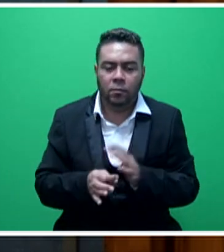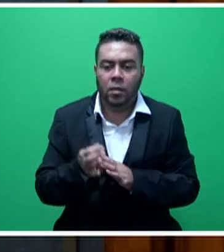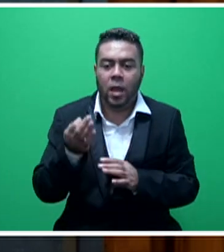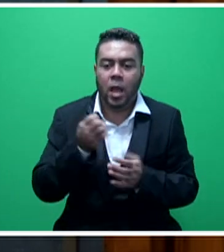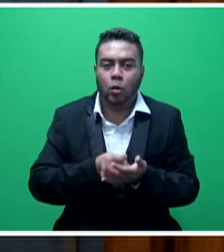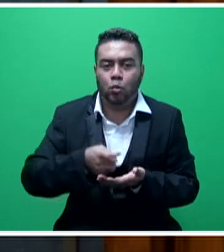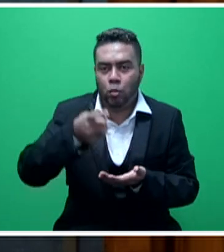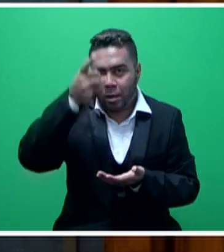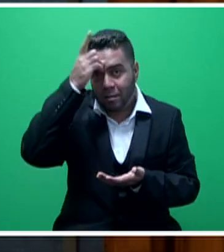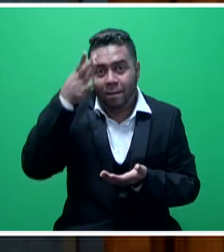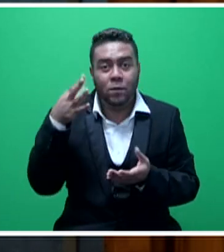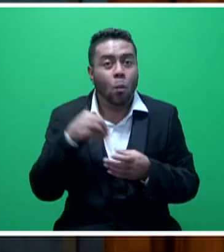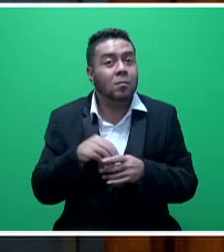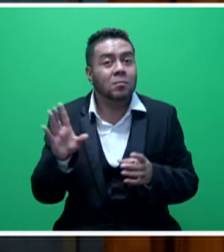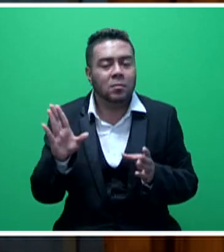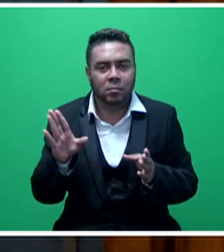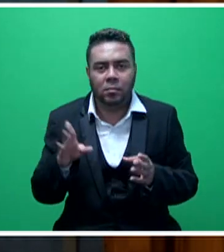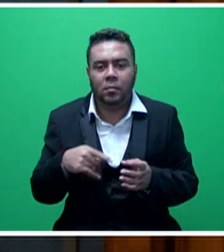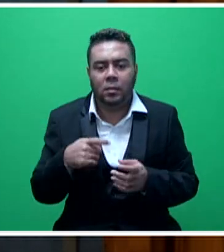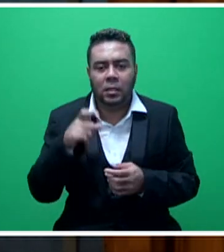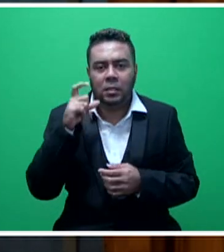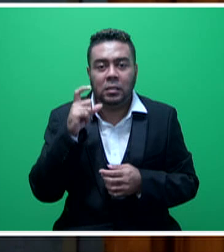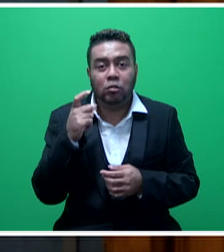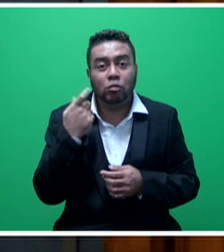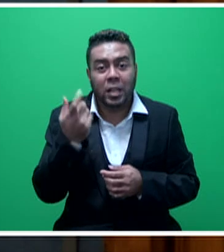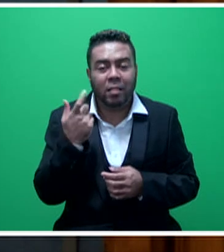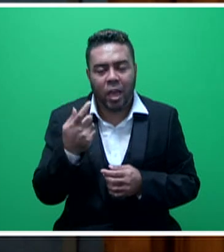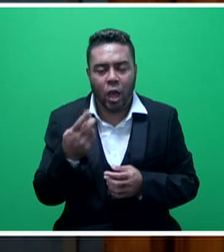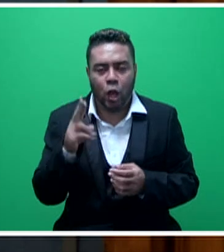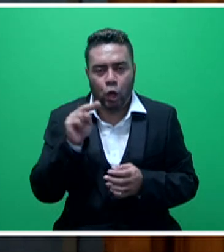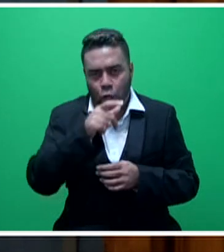in the area of critical care nursing.